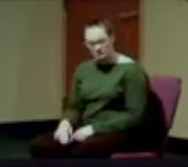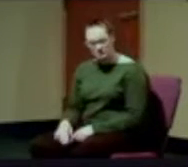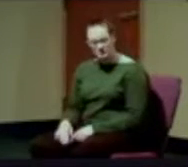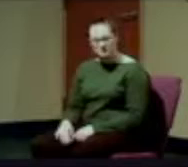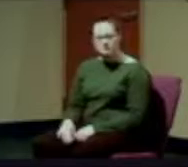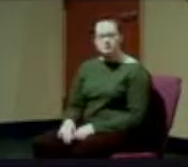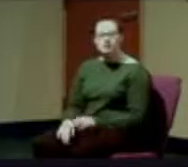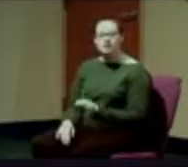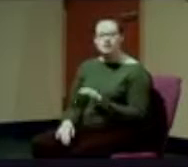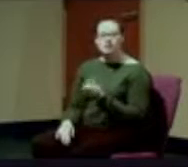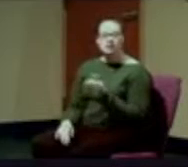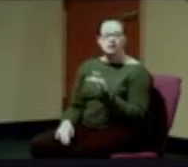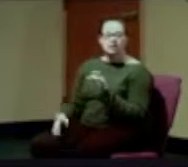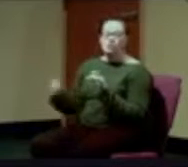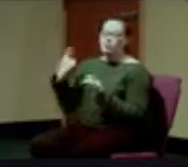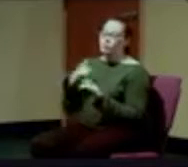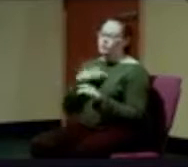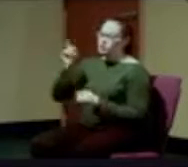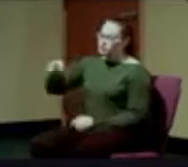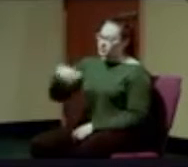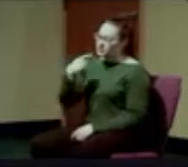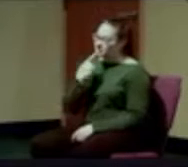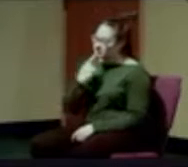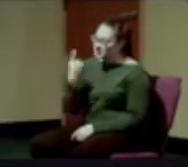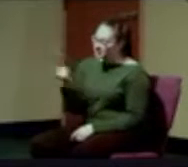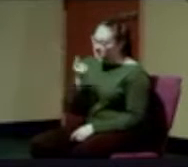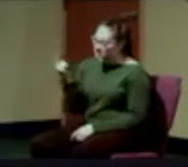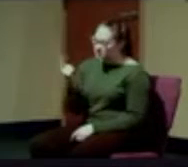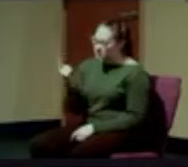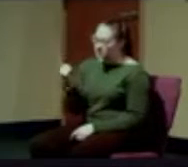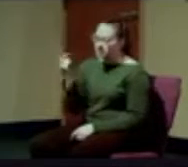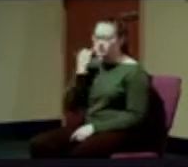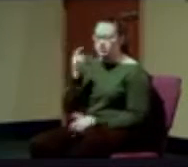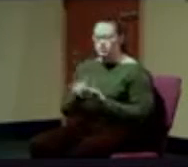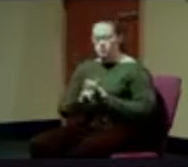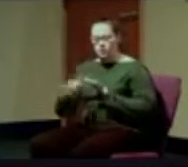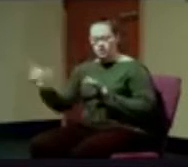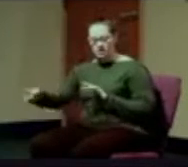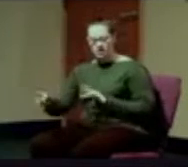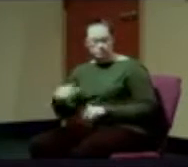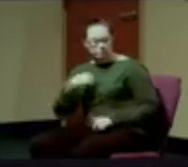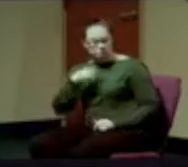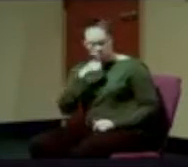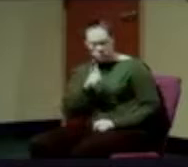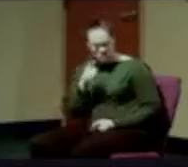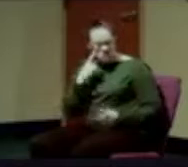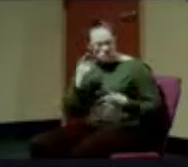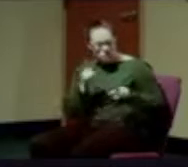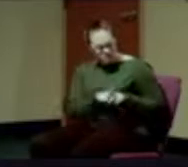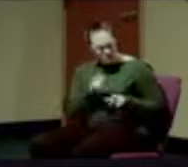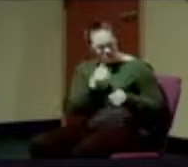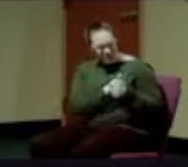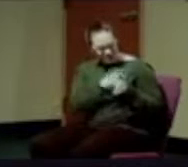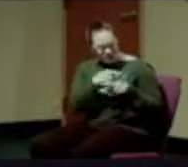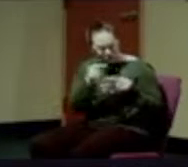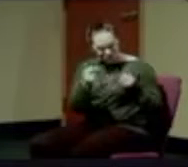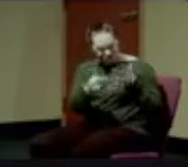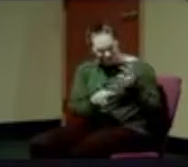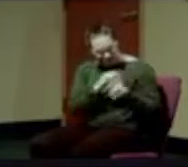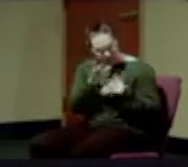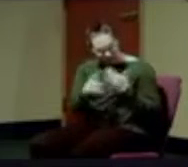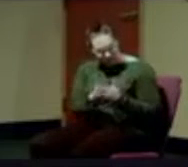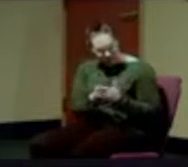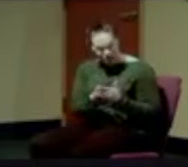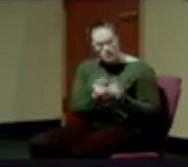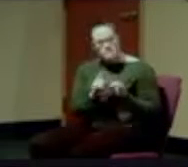when they walk in, they should say something to this effect when they walk out. I didn't agree with everything he said, but doggone, they sure treated me